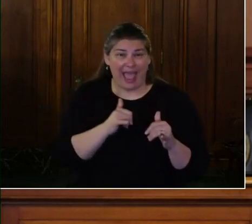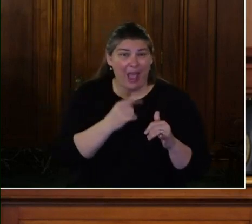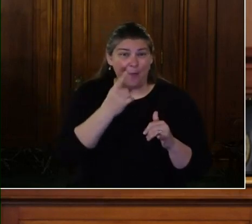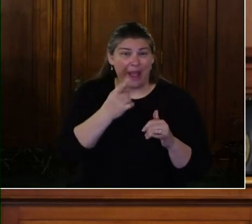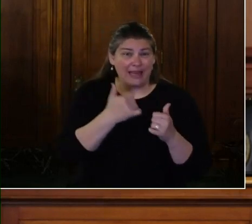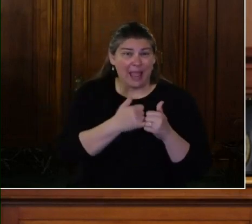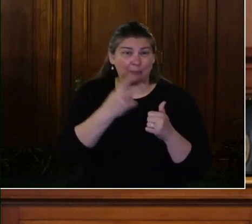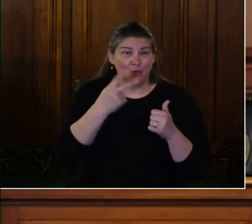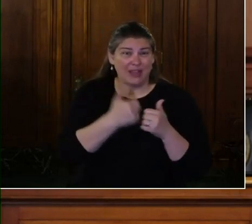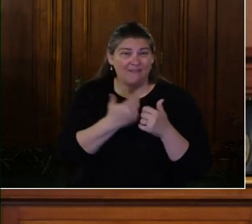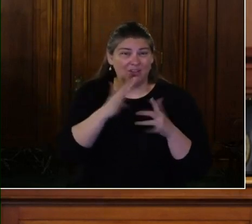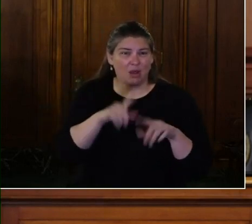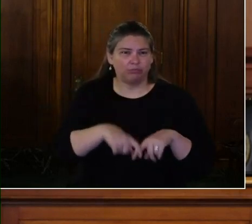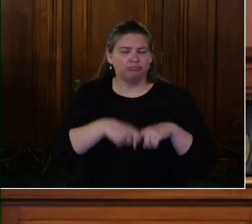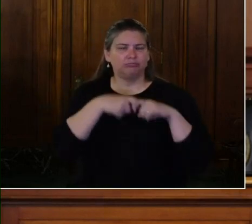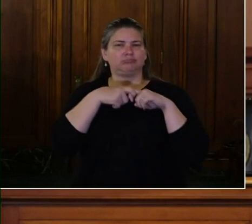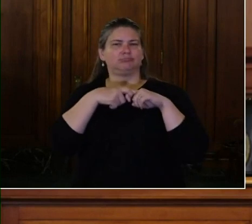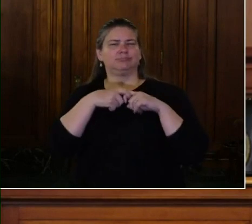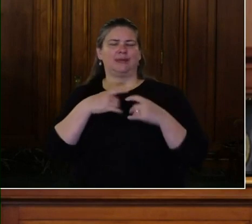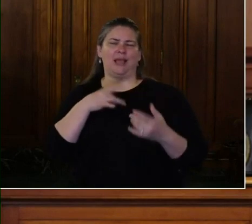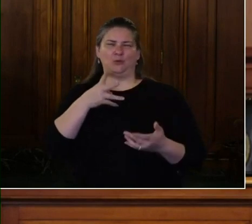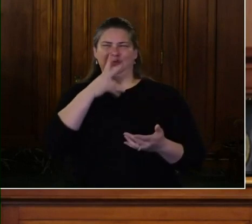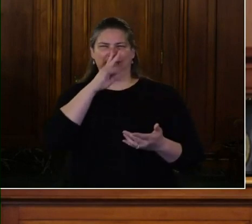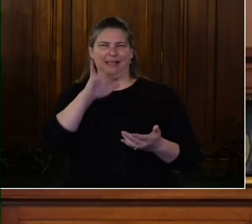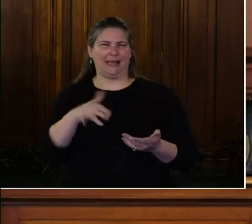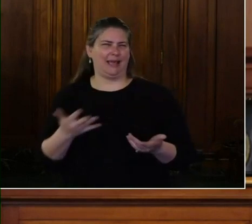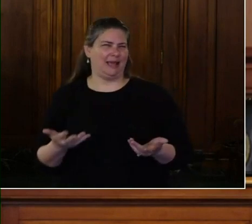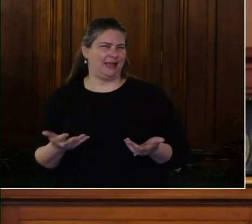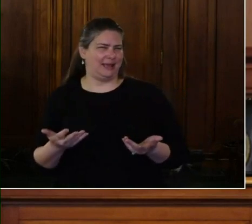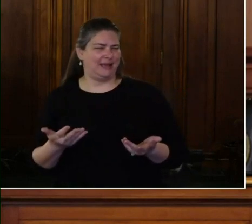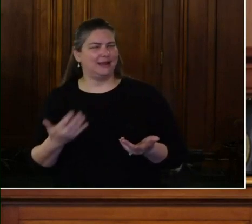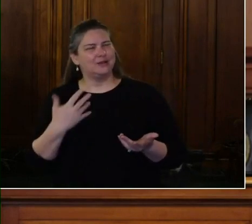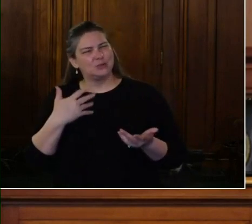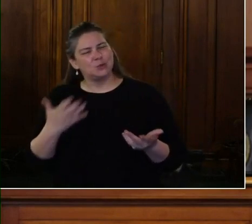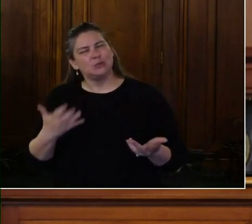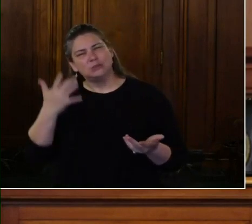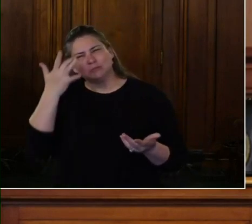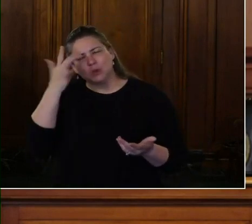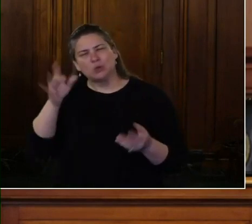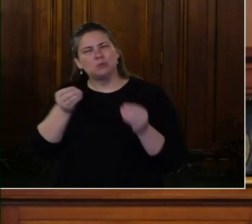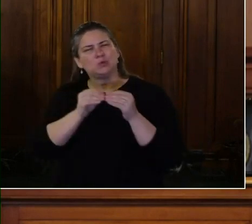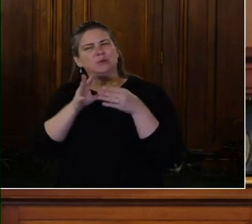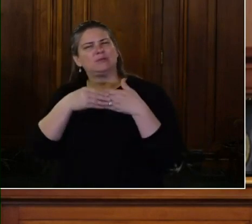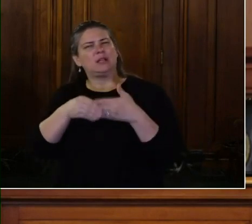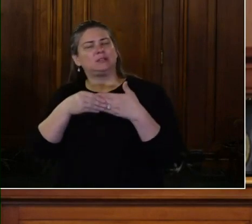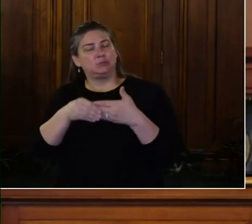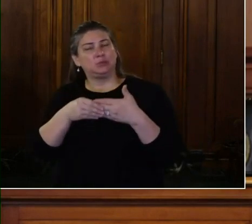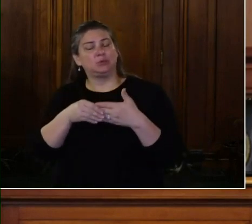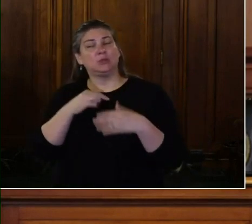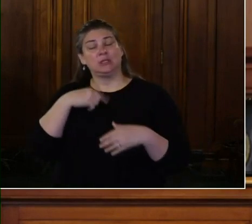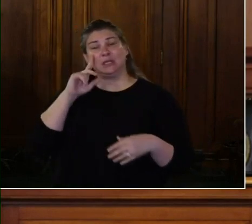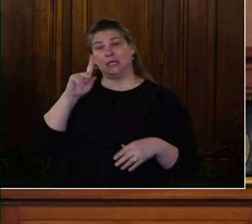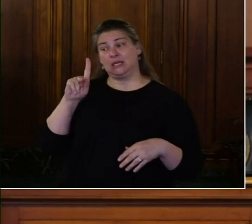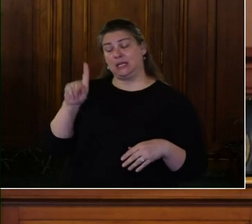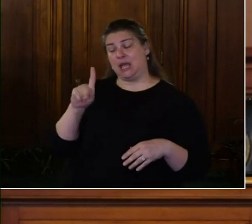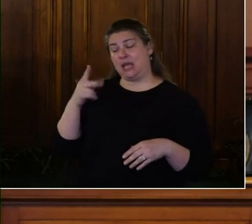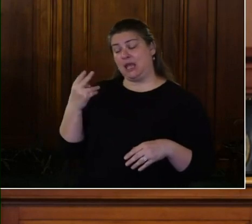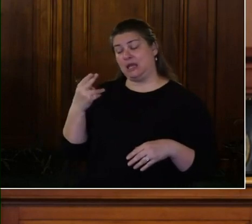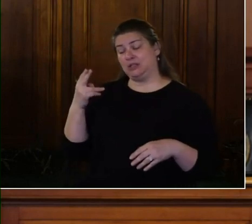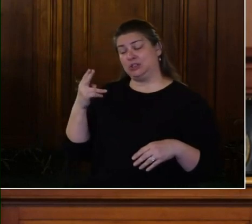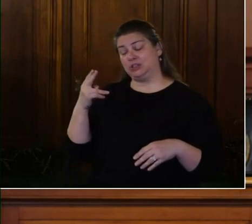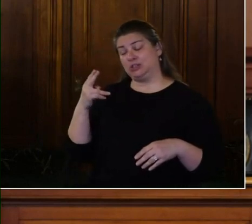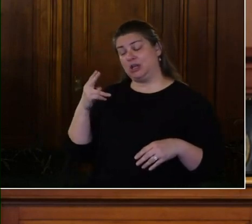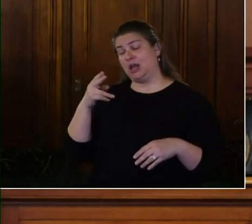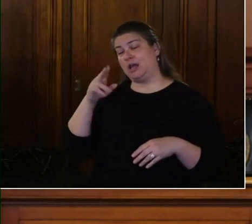two, and then have to pause it. So I hope that we're smart and we're flexible as we move forward. I believe the KHSAA has